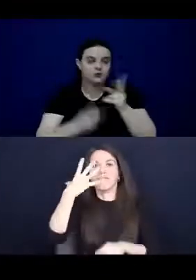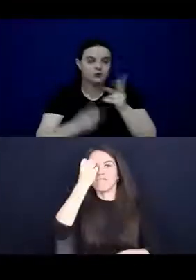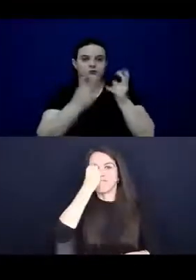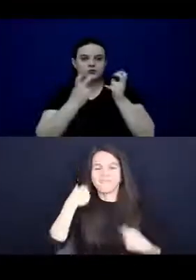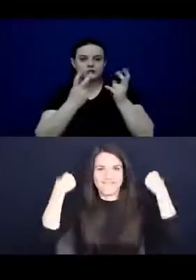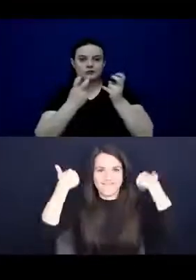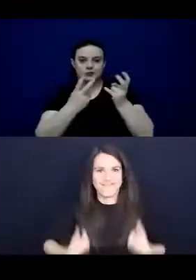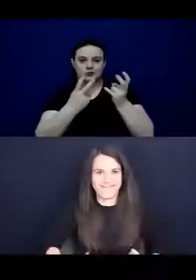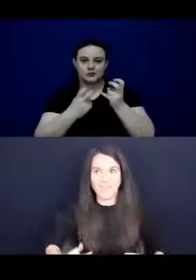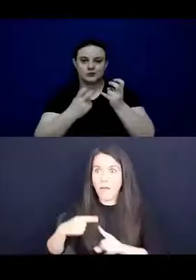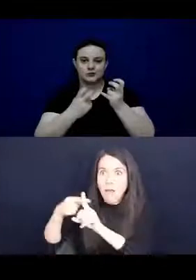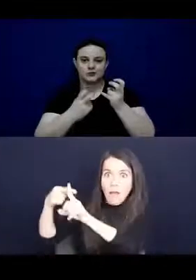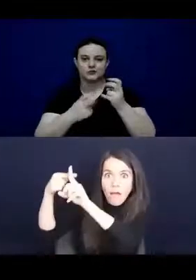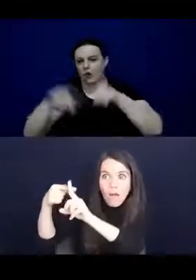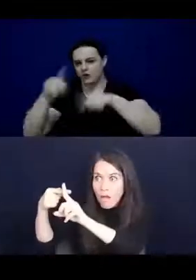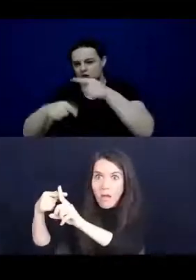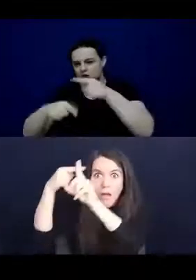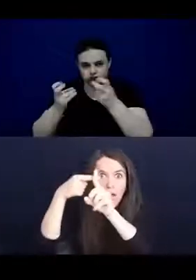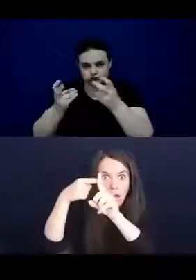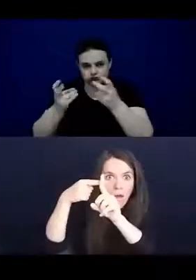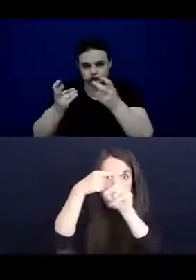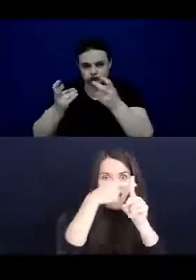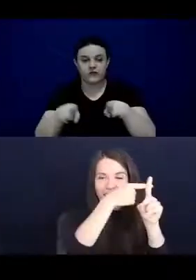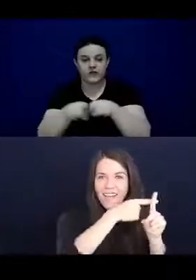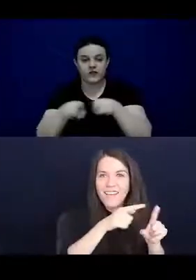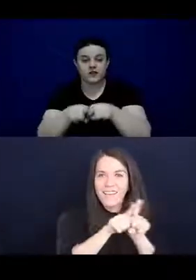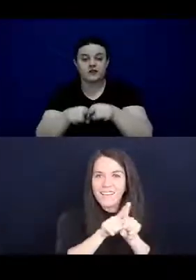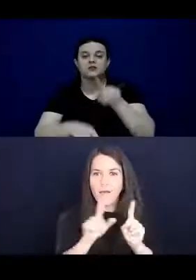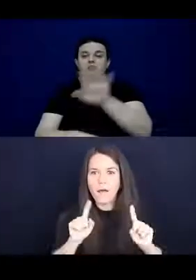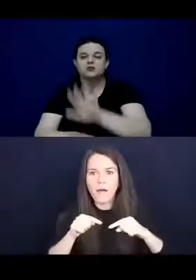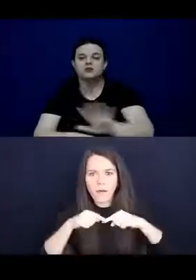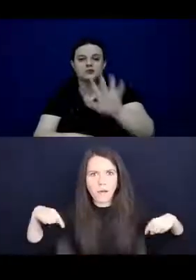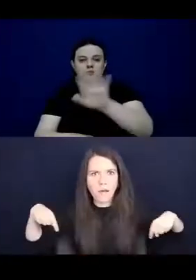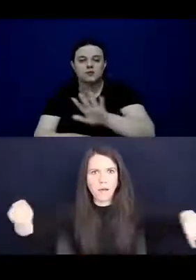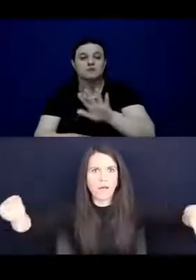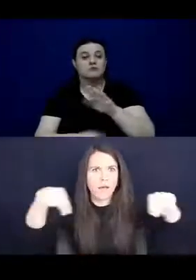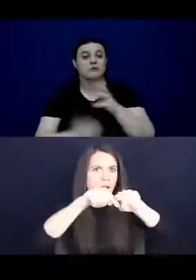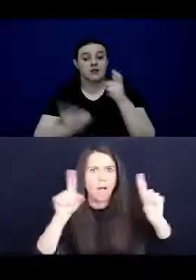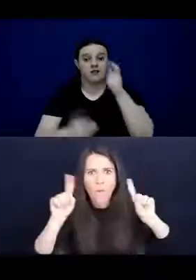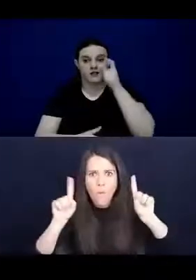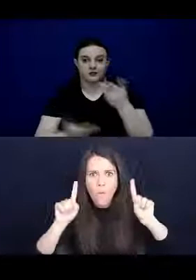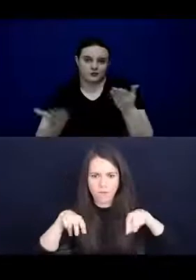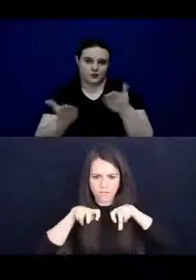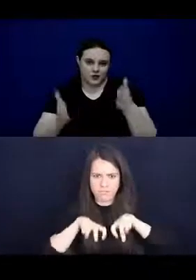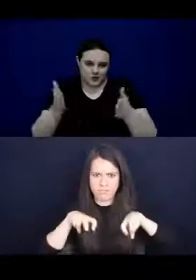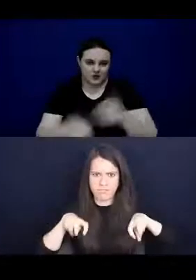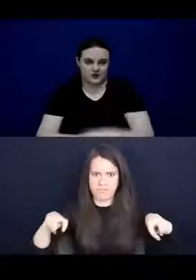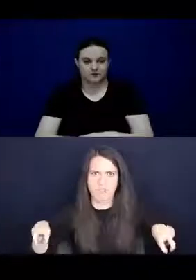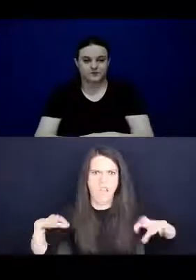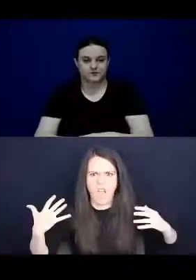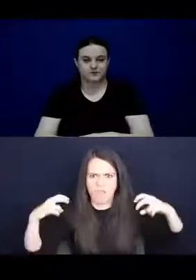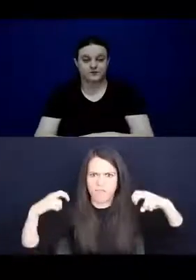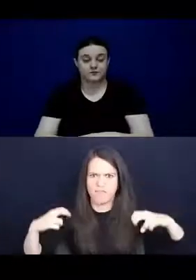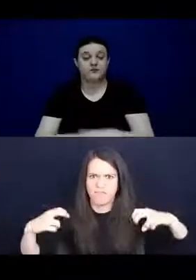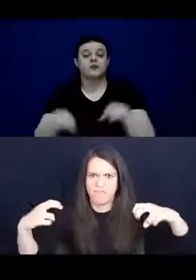and recognizing scenes, that is, what environment am I in at the moment. And an important note is